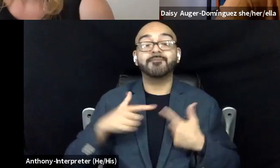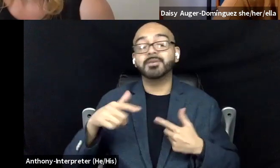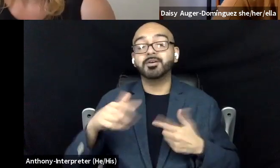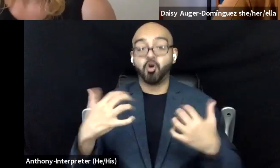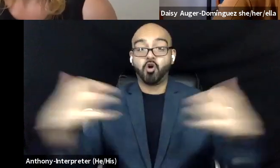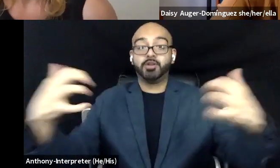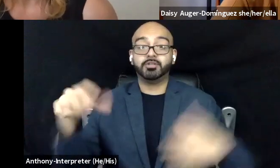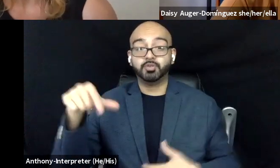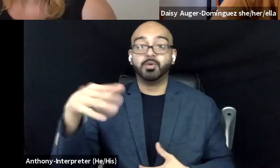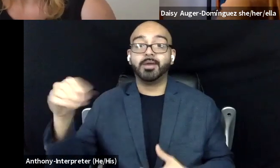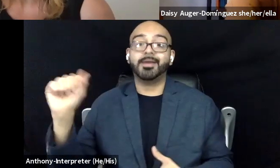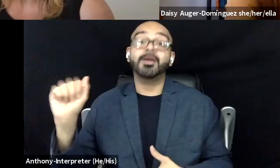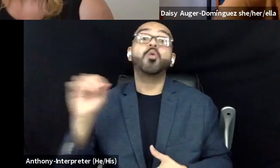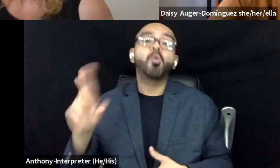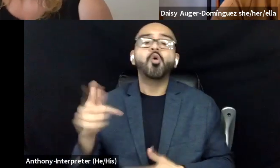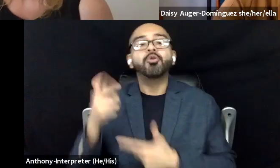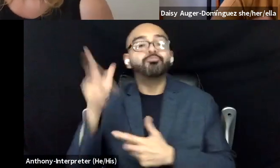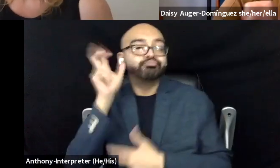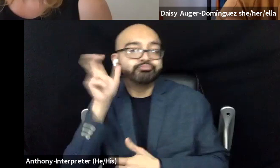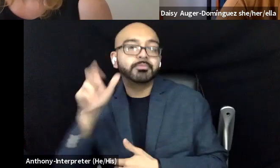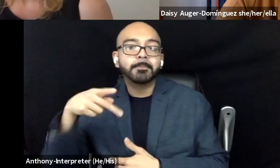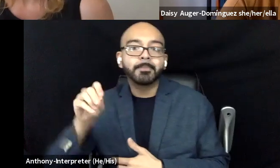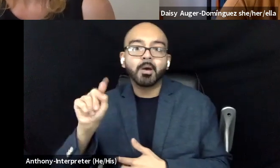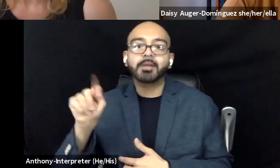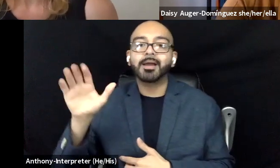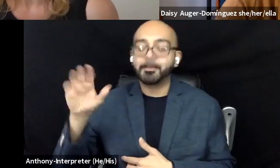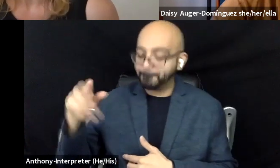video. And you can stay in the loop by going to